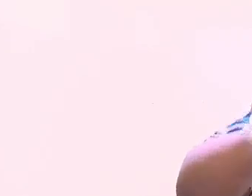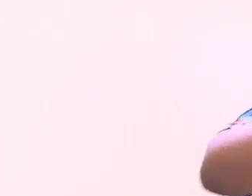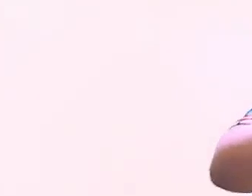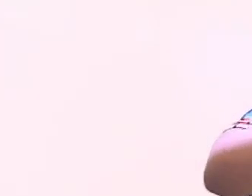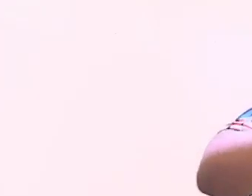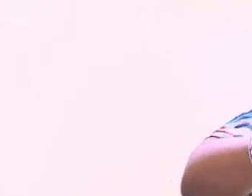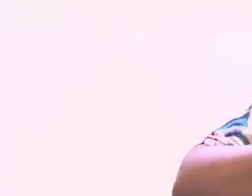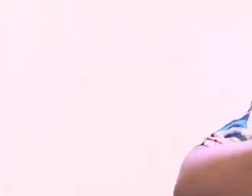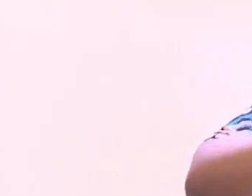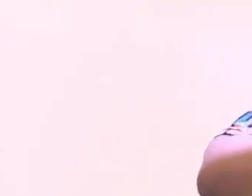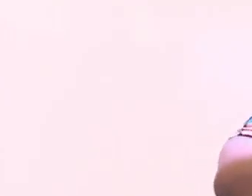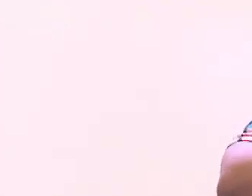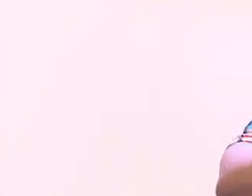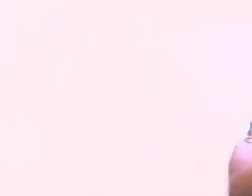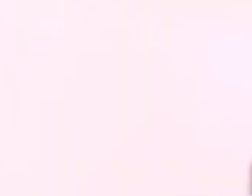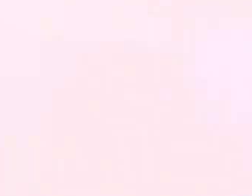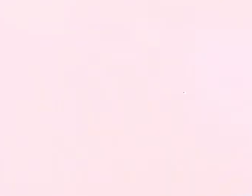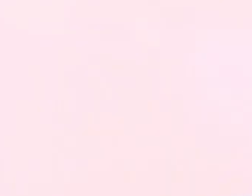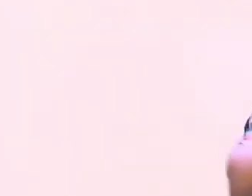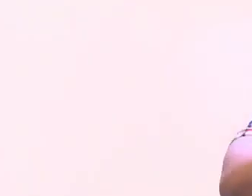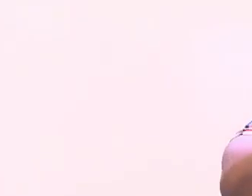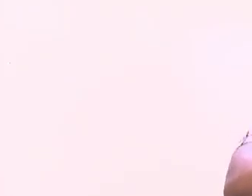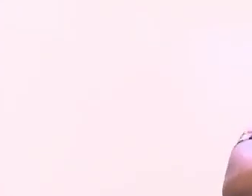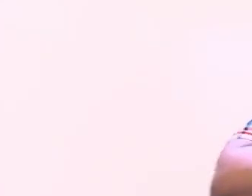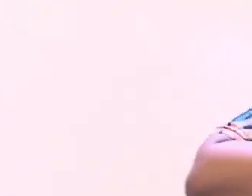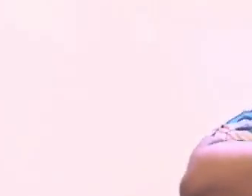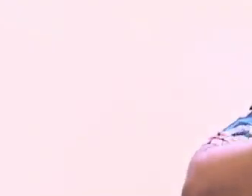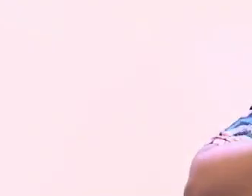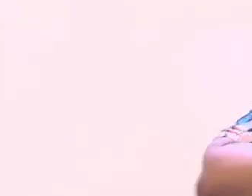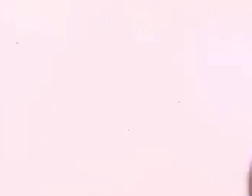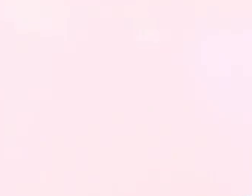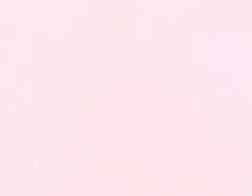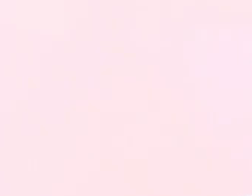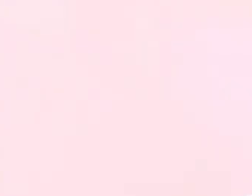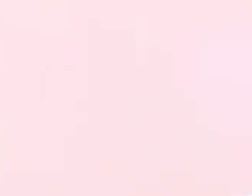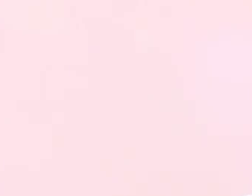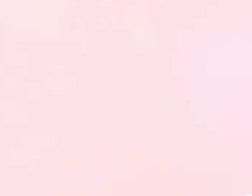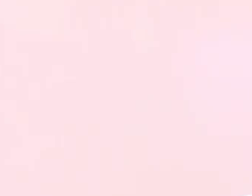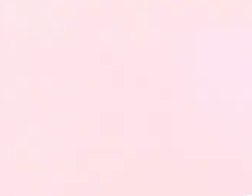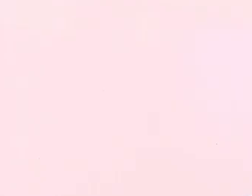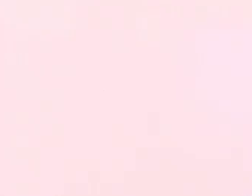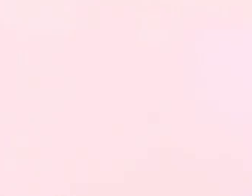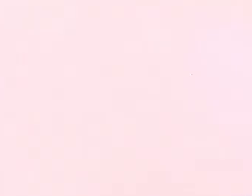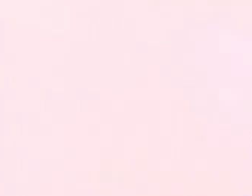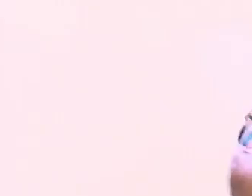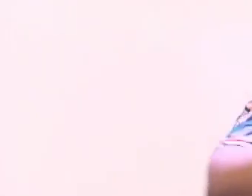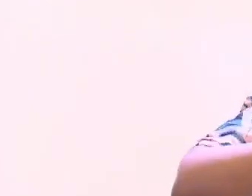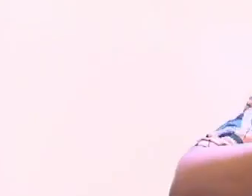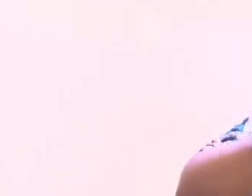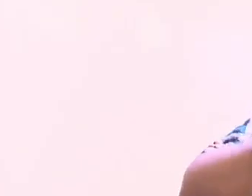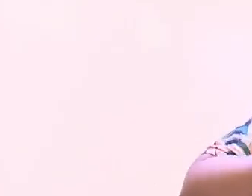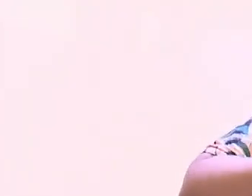progress, to help people progress, and for sure, her passion is into